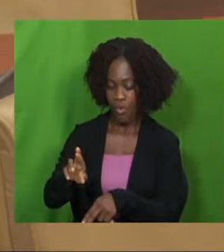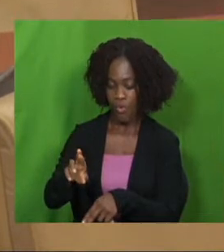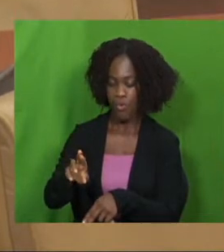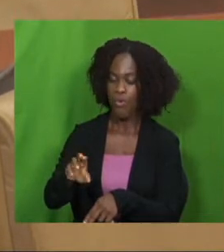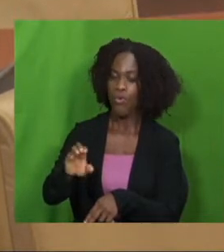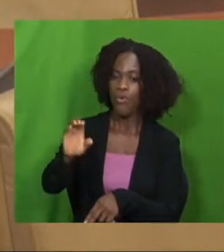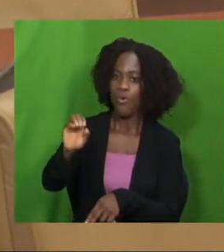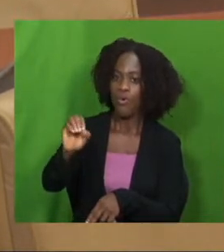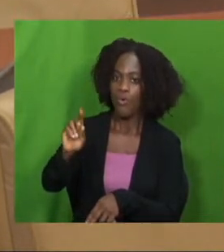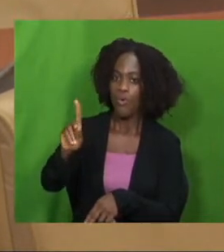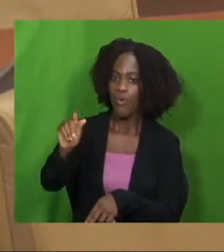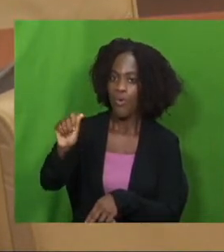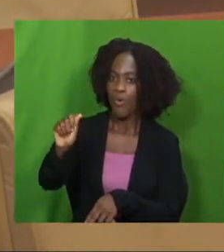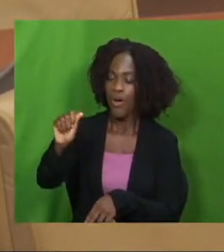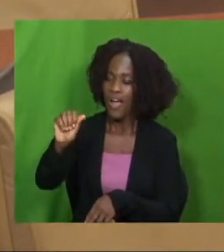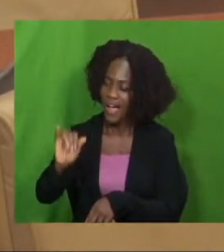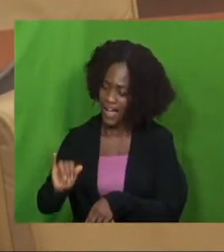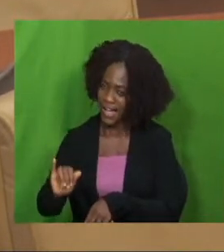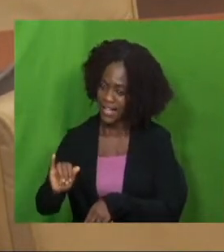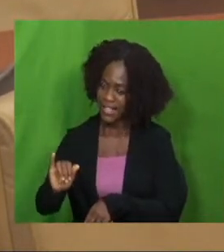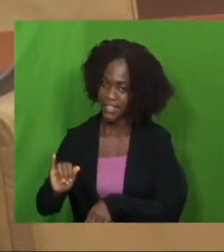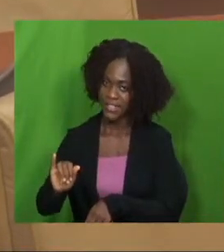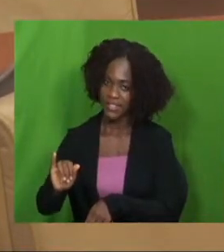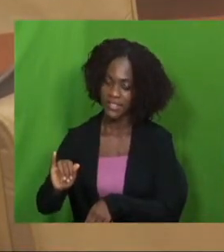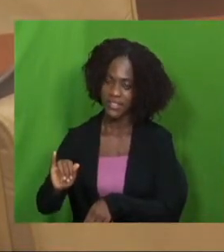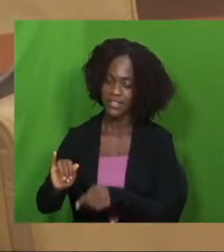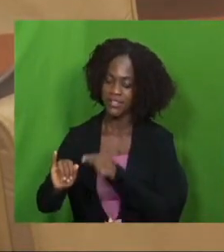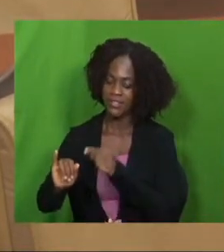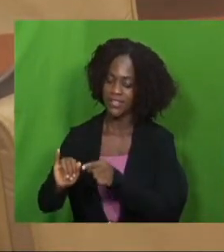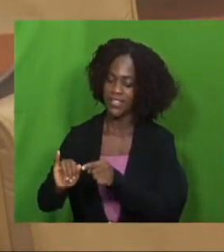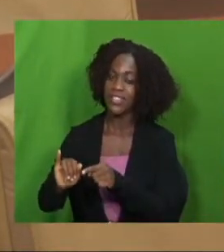OKAI, not OKEI.